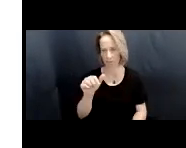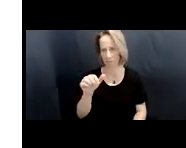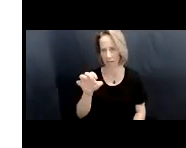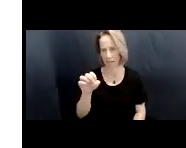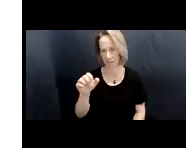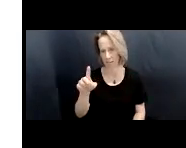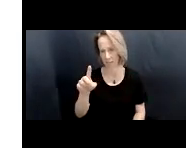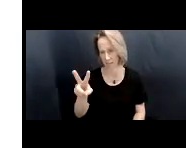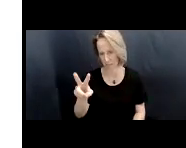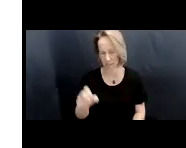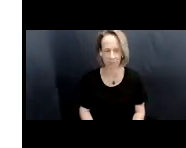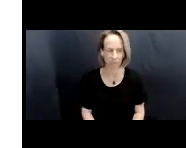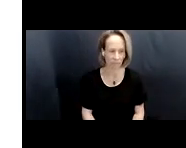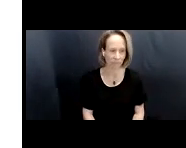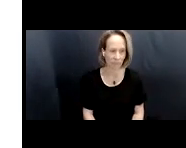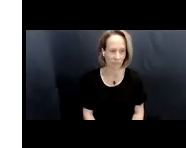Awesome.